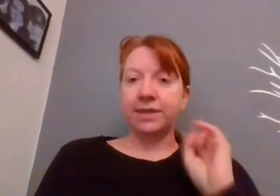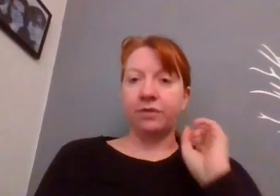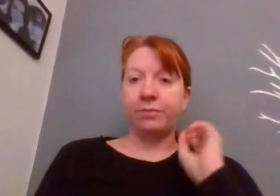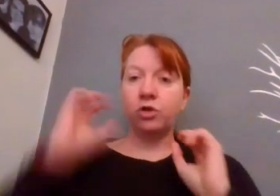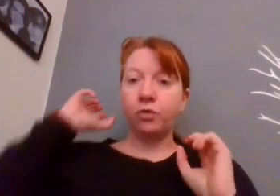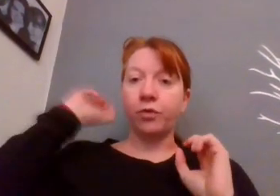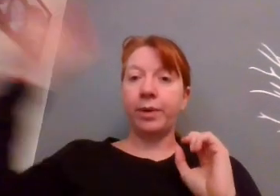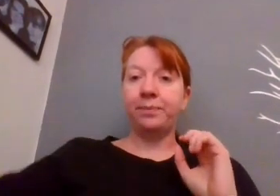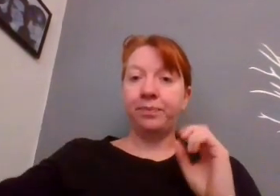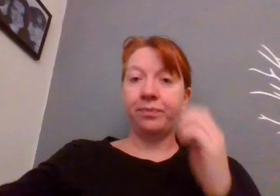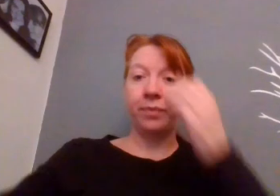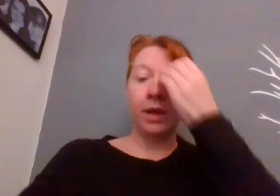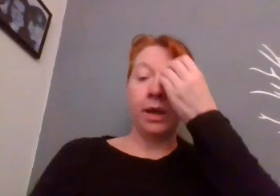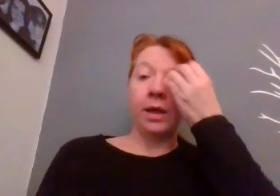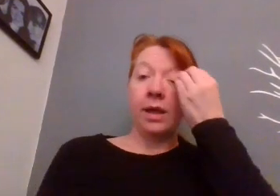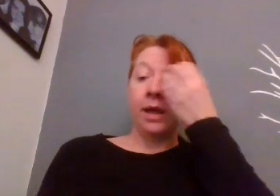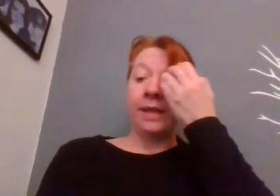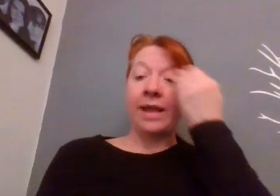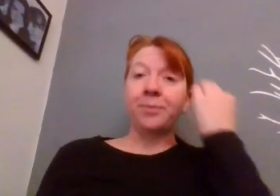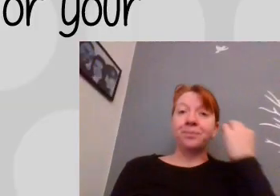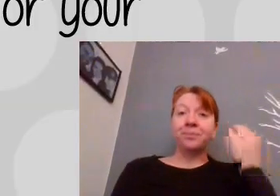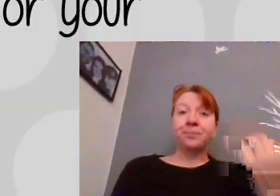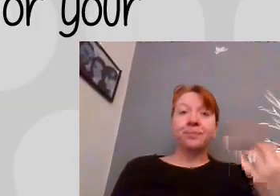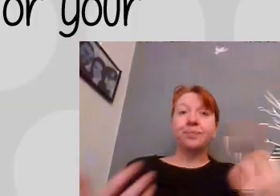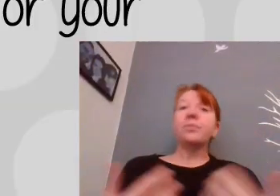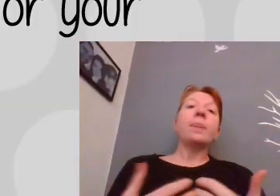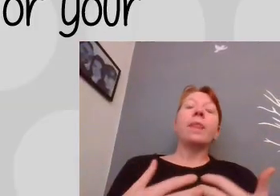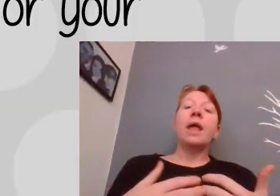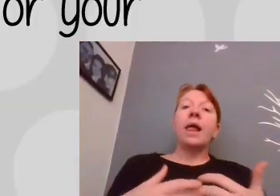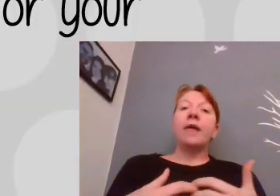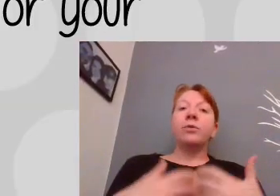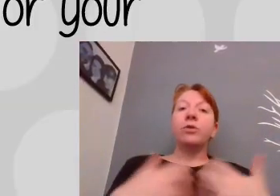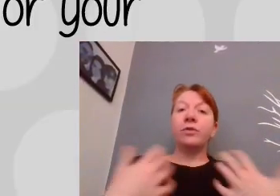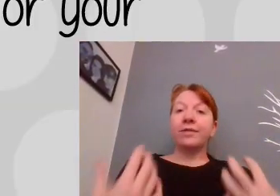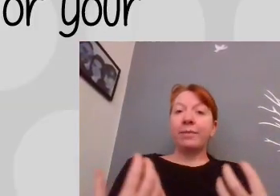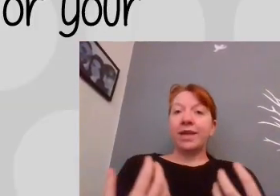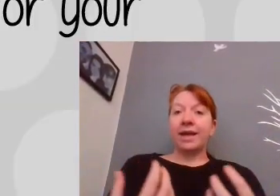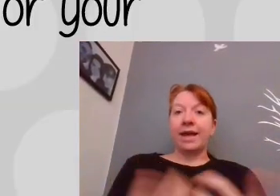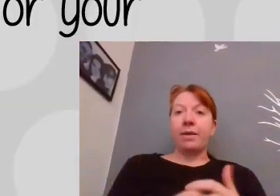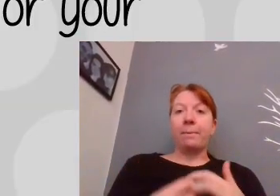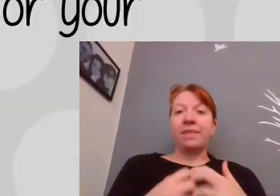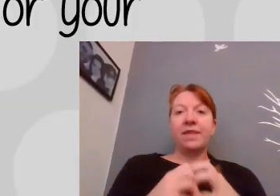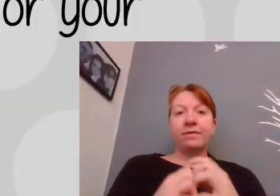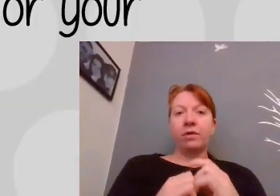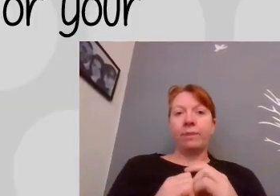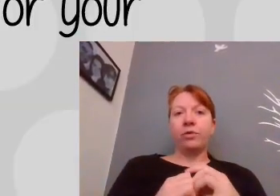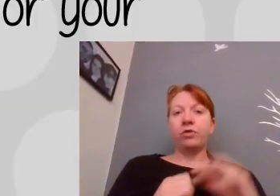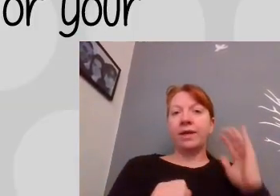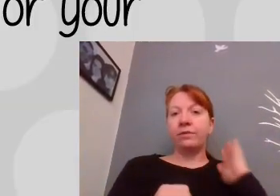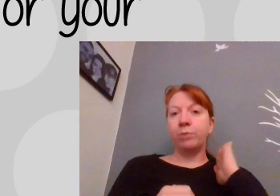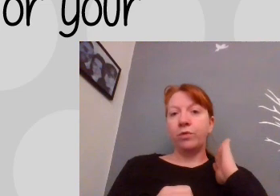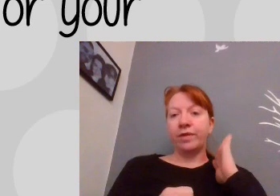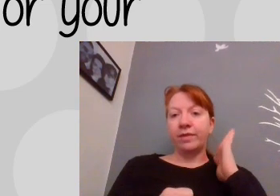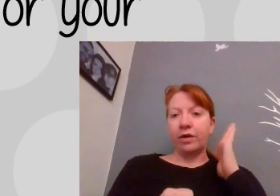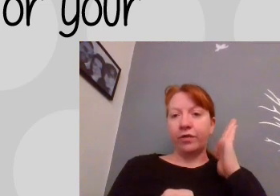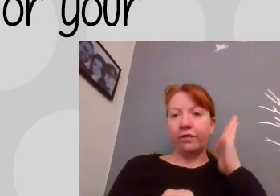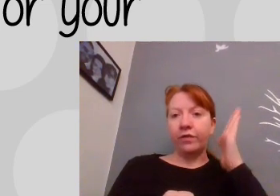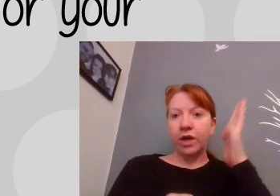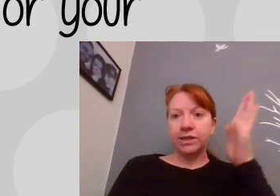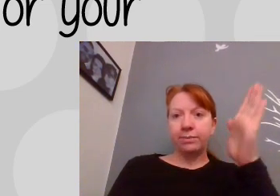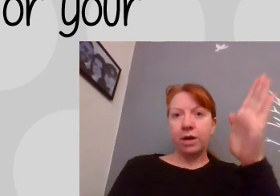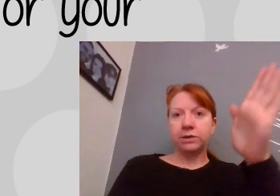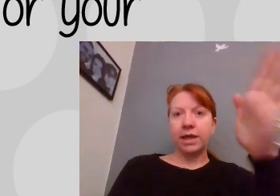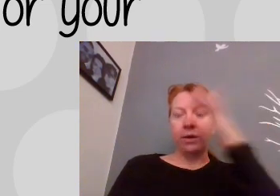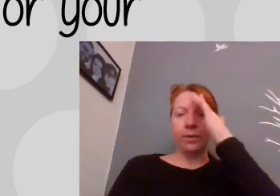miles per hour south because you threw it. Now, we do the same thing again, but this time the train is moving south